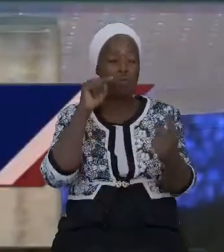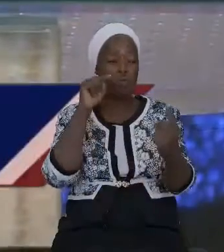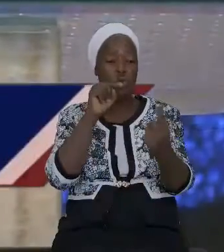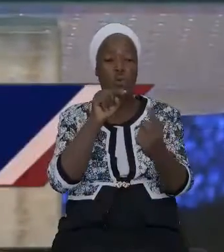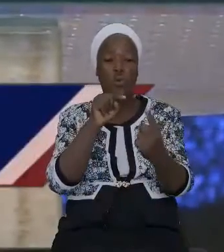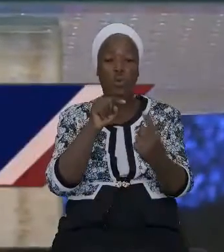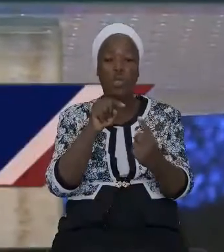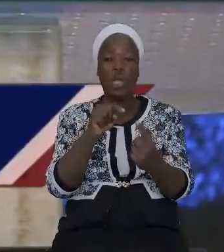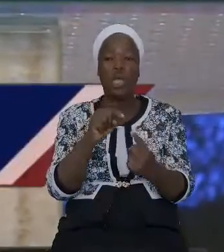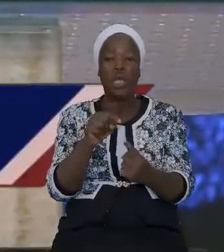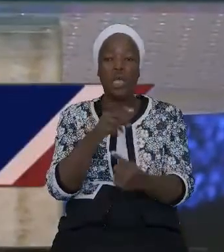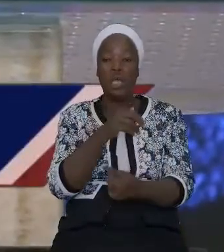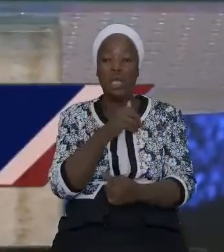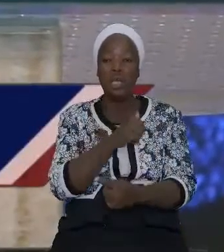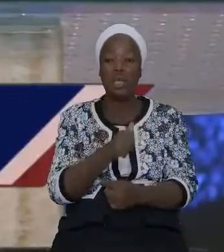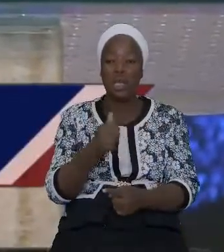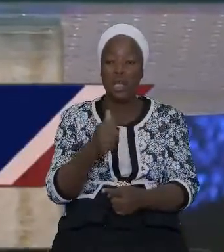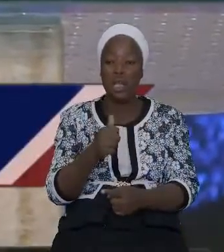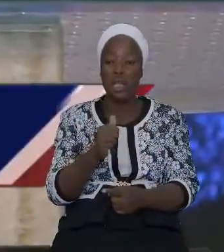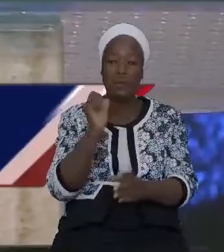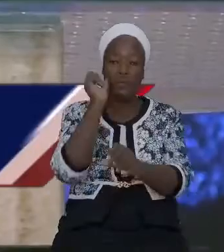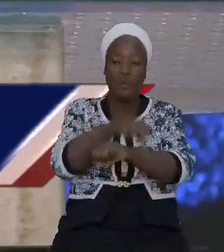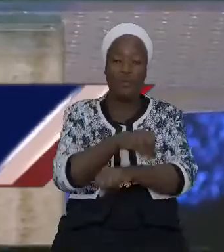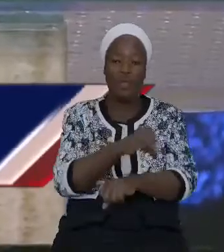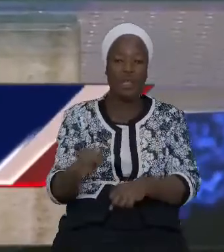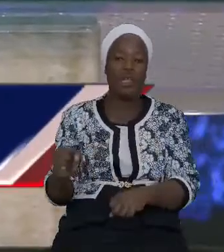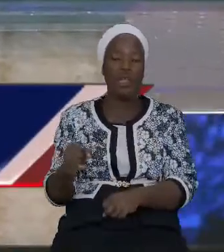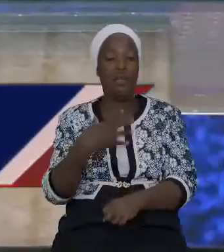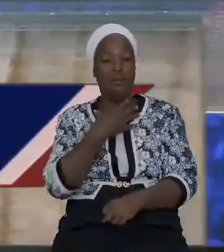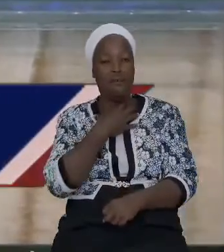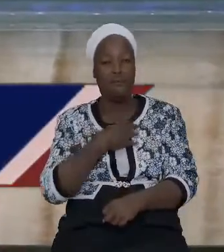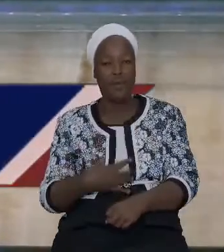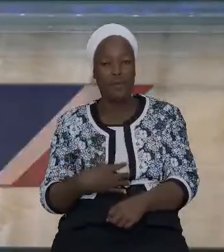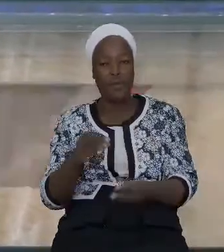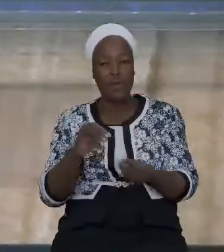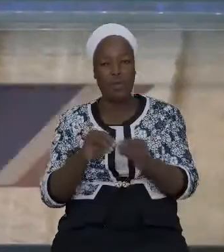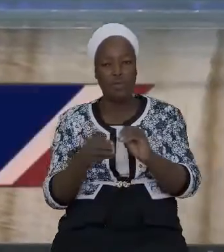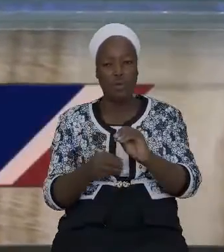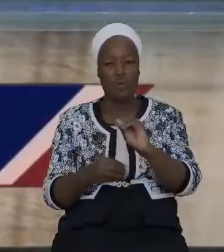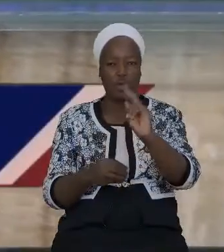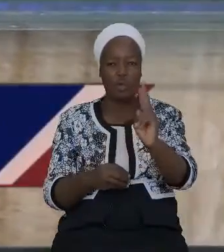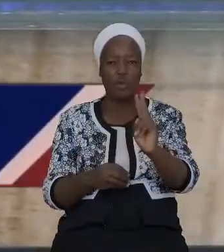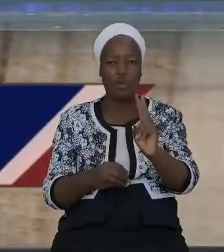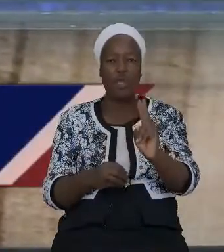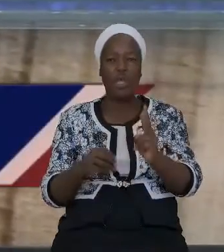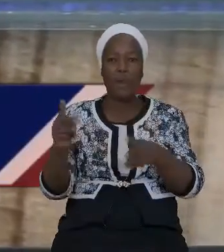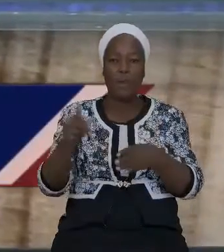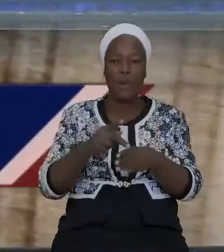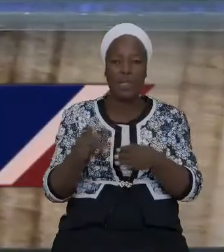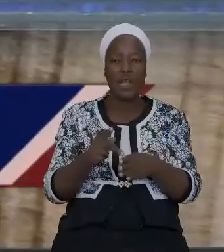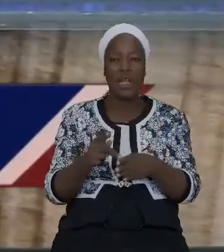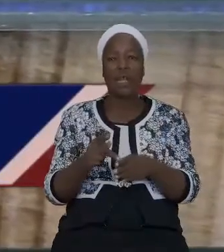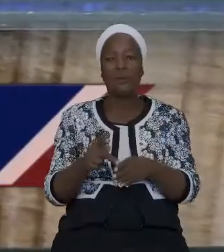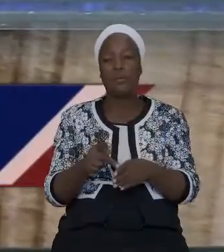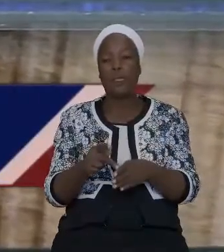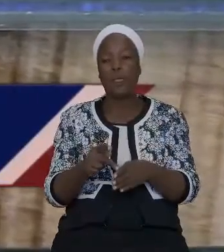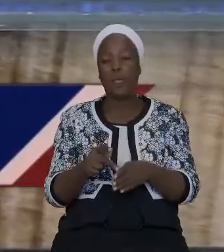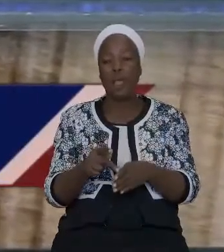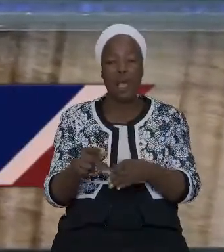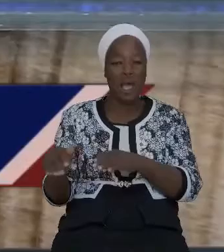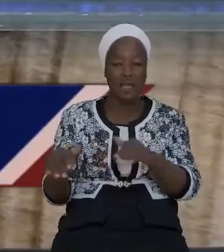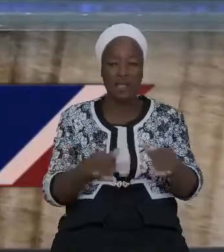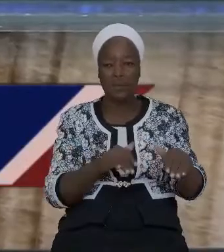a prevailing famine. Number two, practical activities during